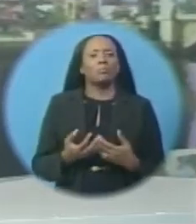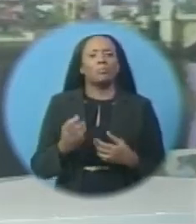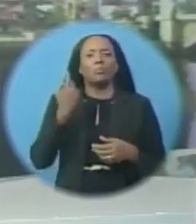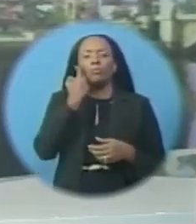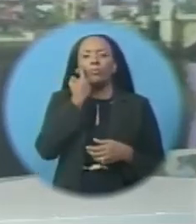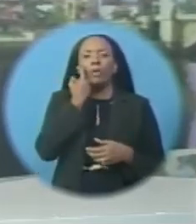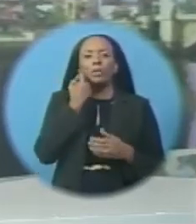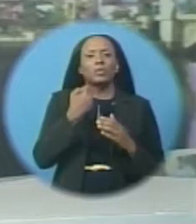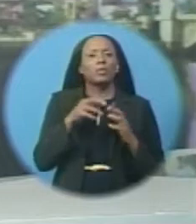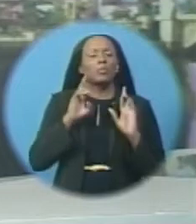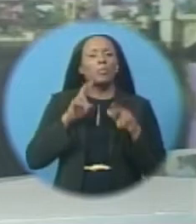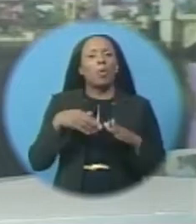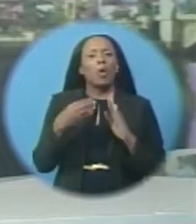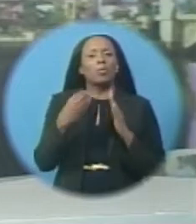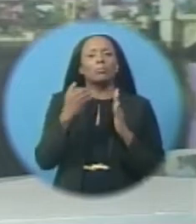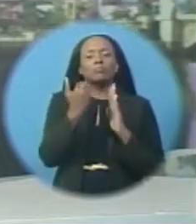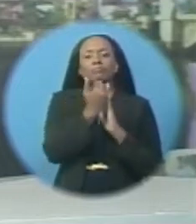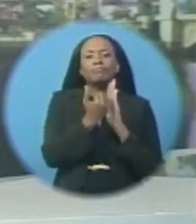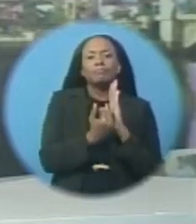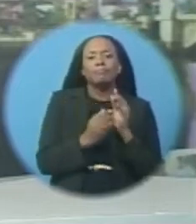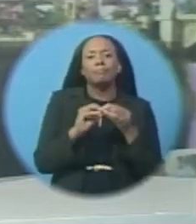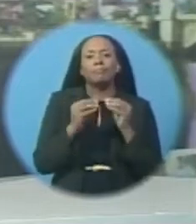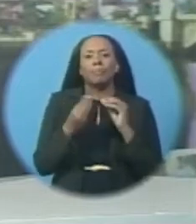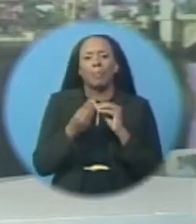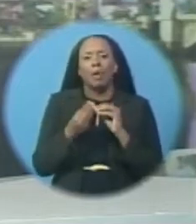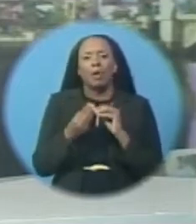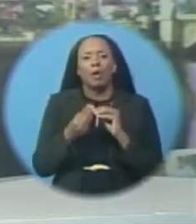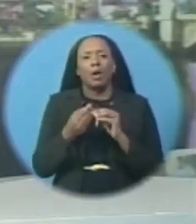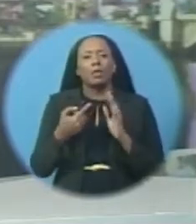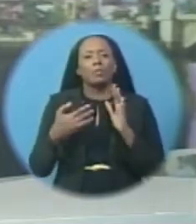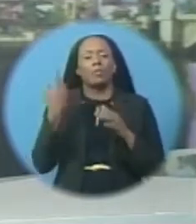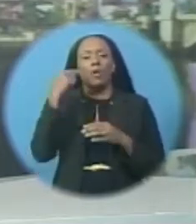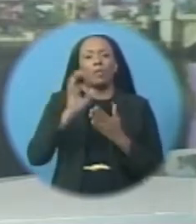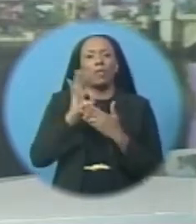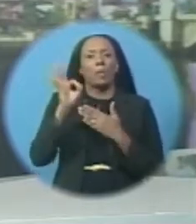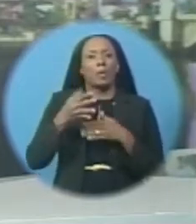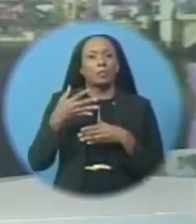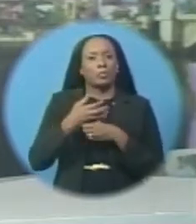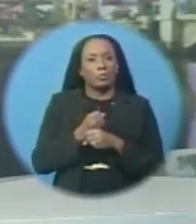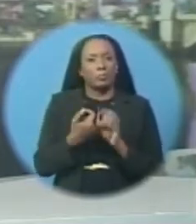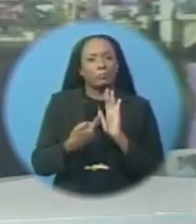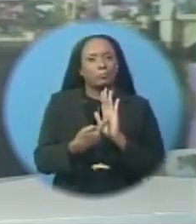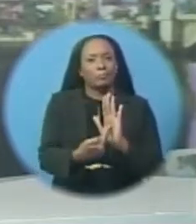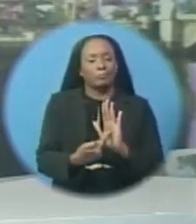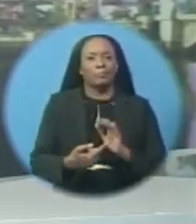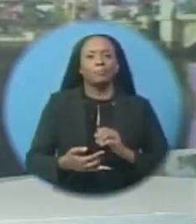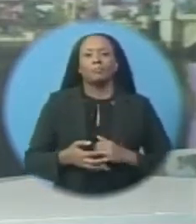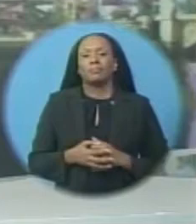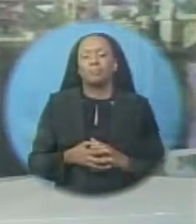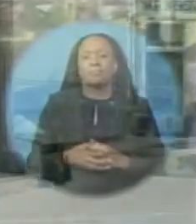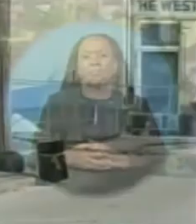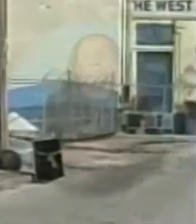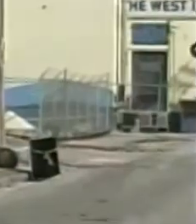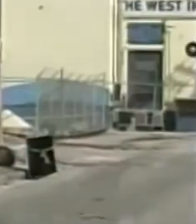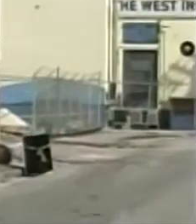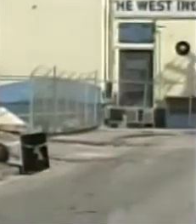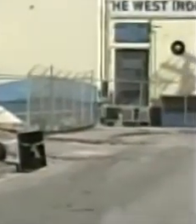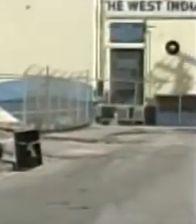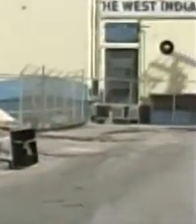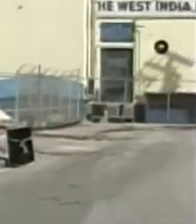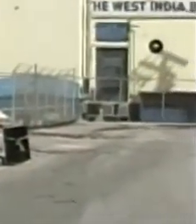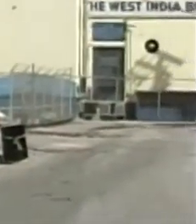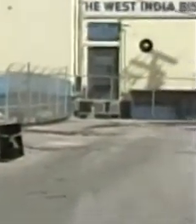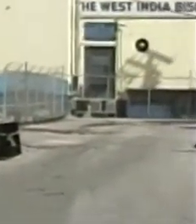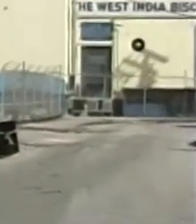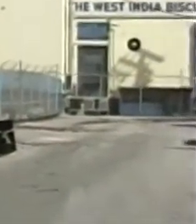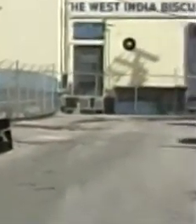in the chairman's report and condensed financial statements at February this year. According to David Bino, the first half of the year was